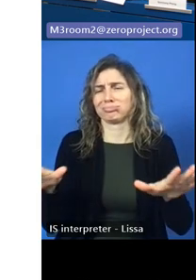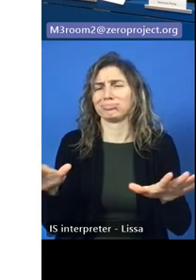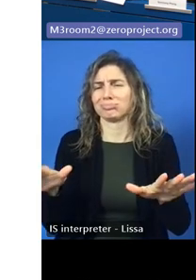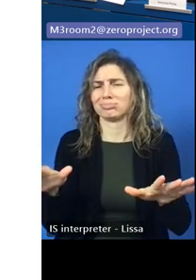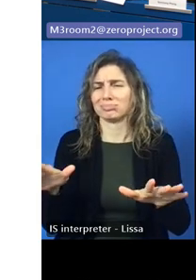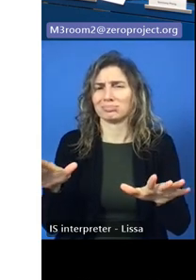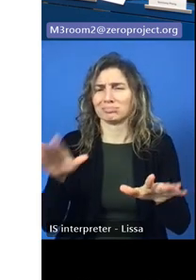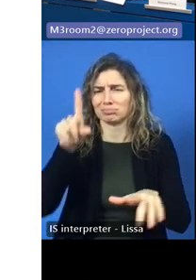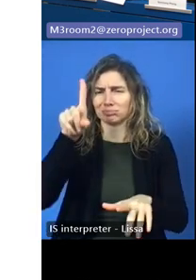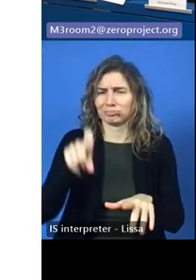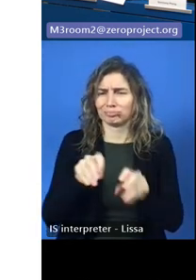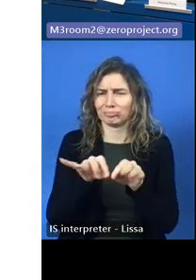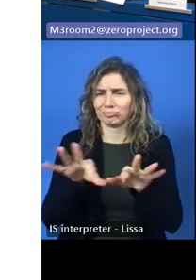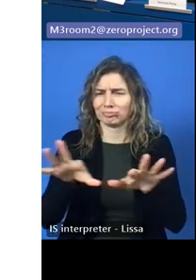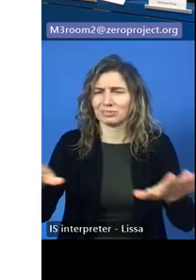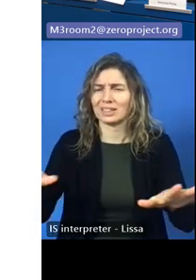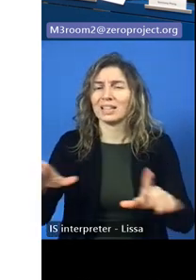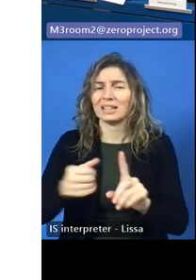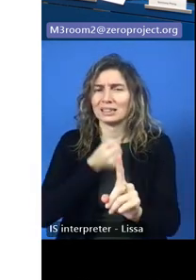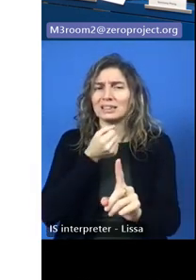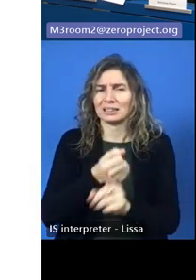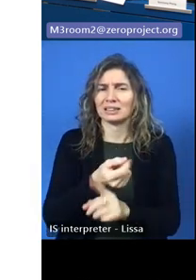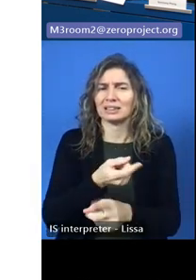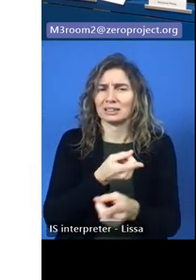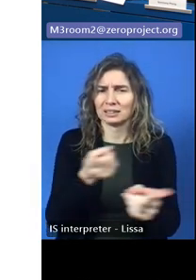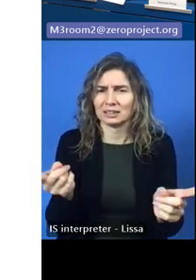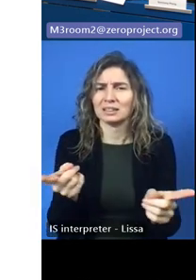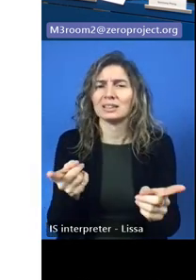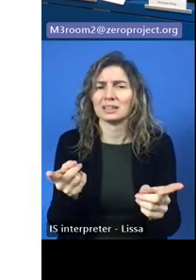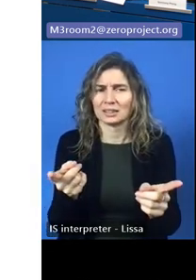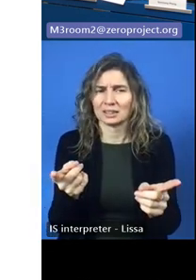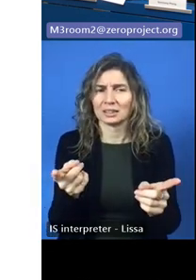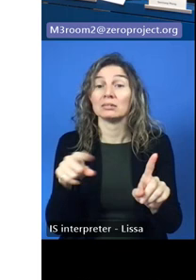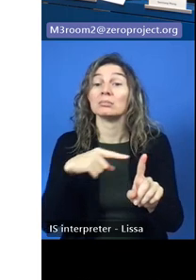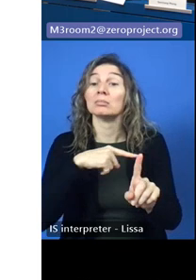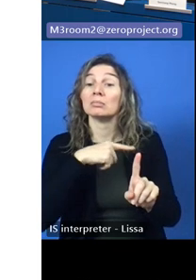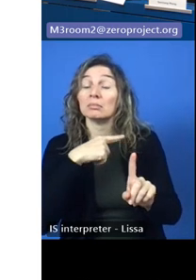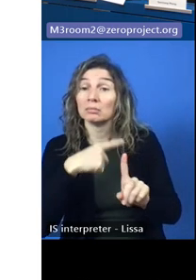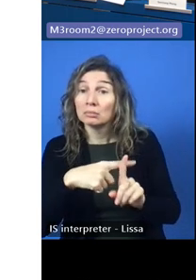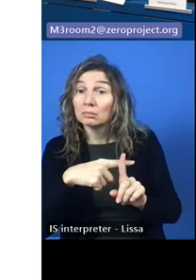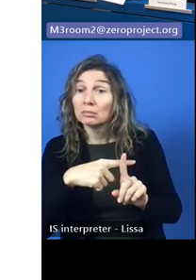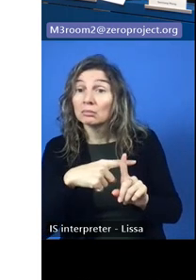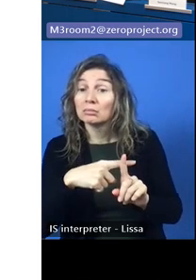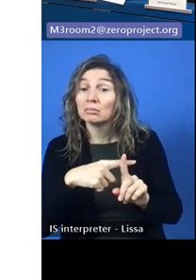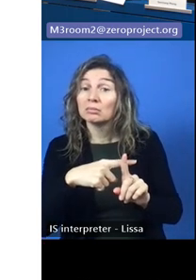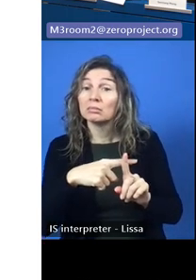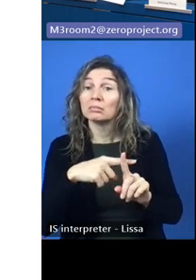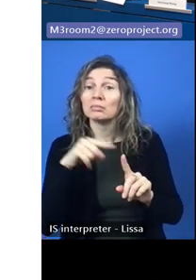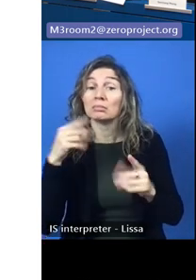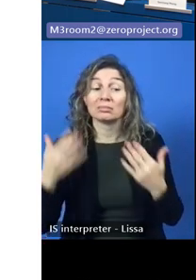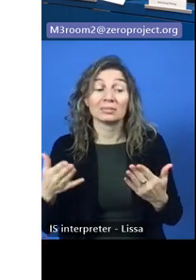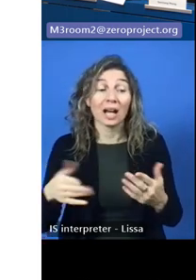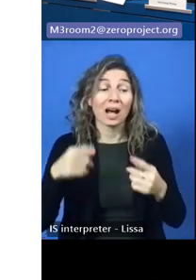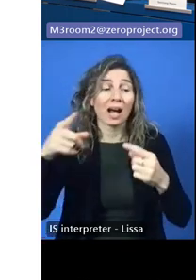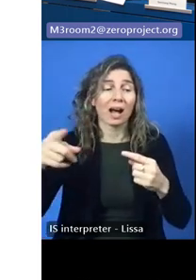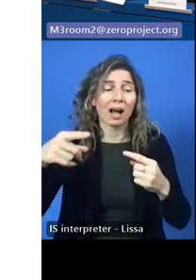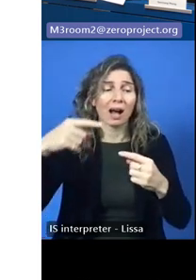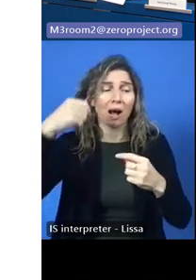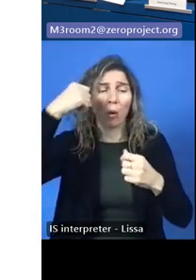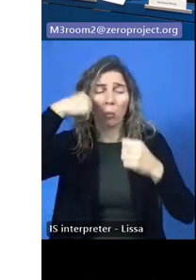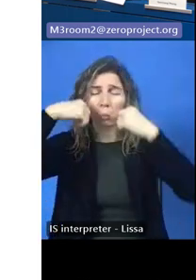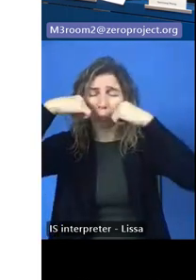It's also heavily affected by the weather, hot weather, flooding weather. So the